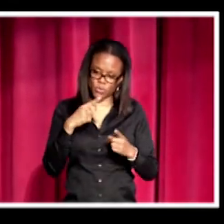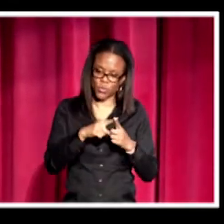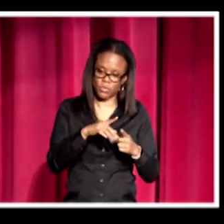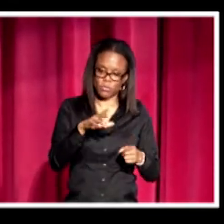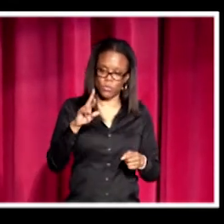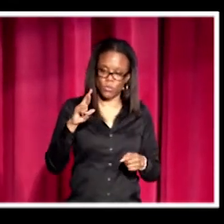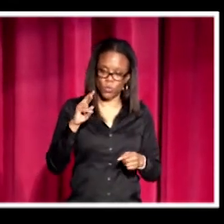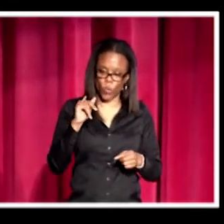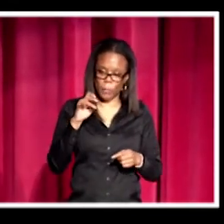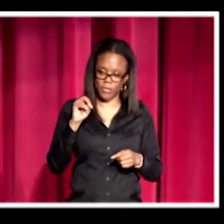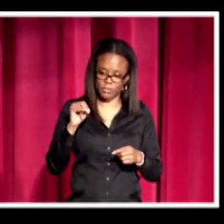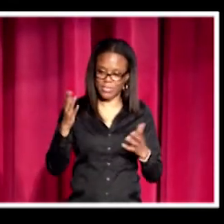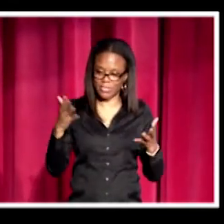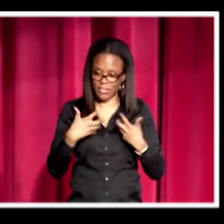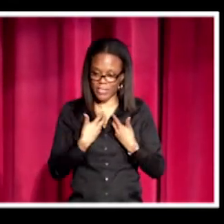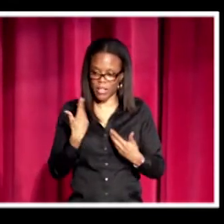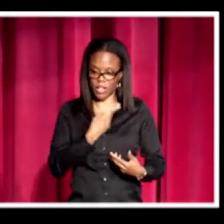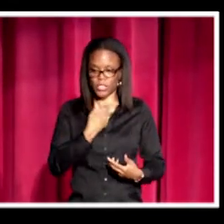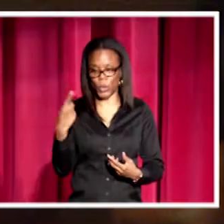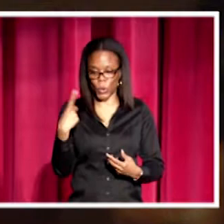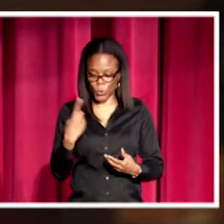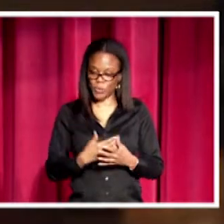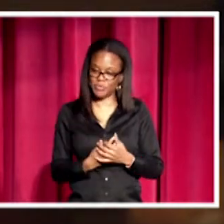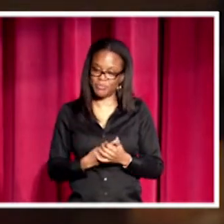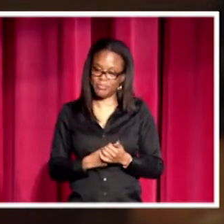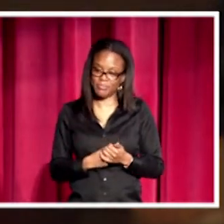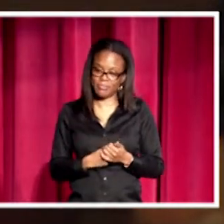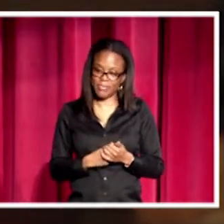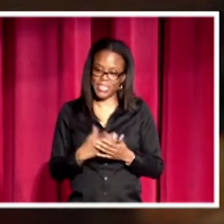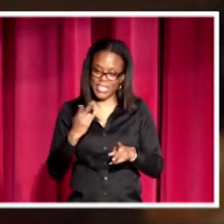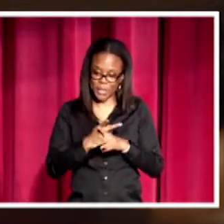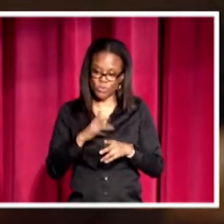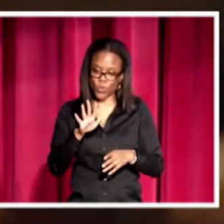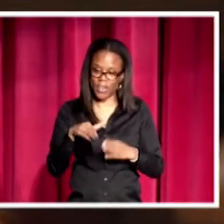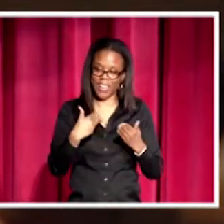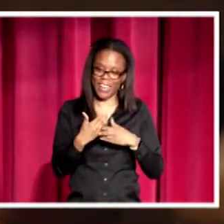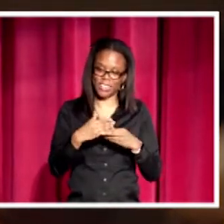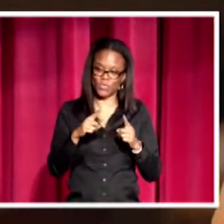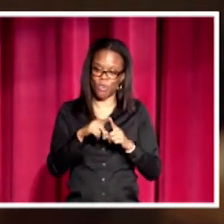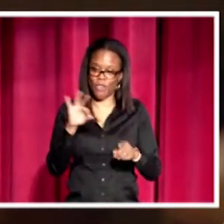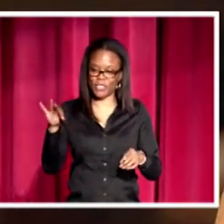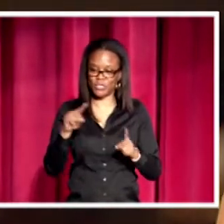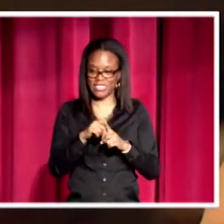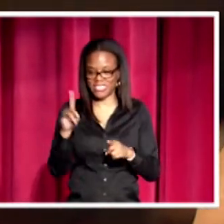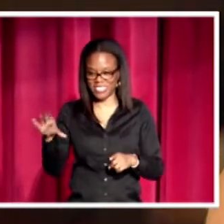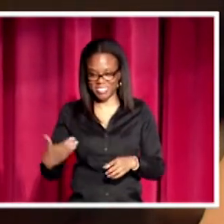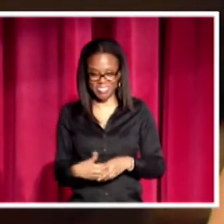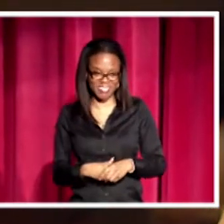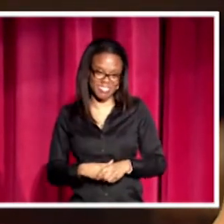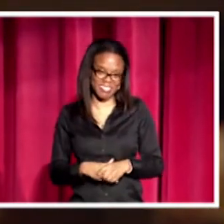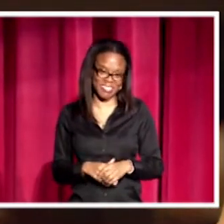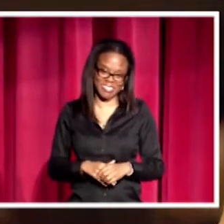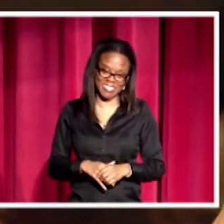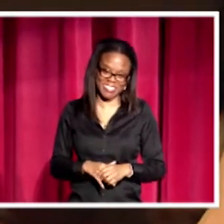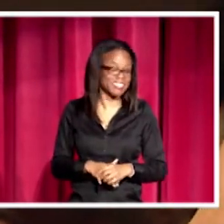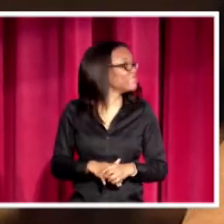Rubio, leave us alone and keep your hands off of DC.